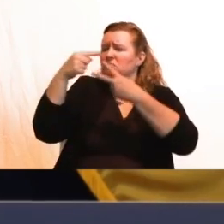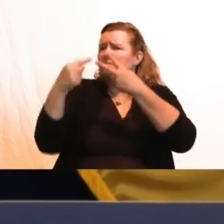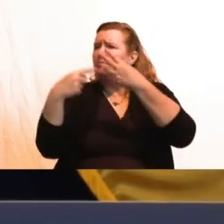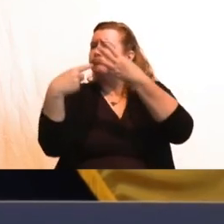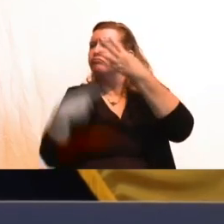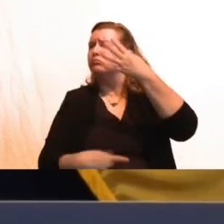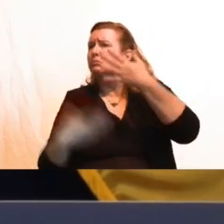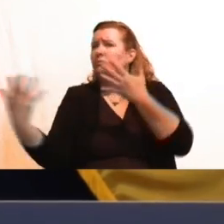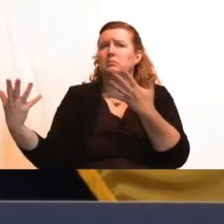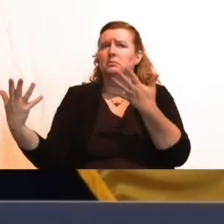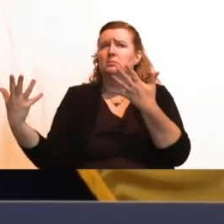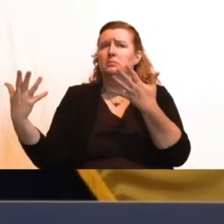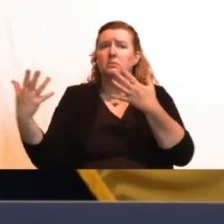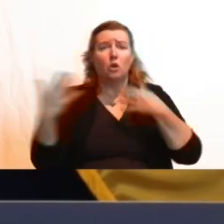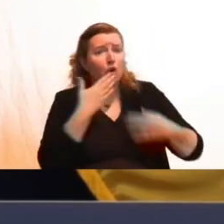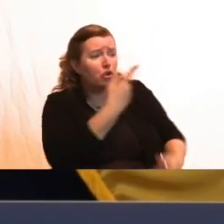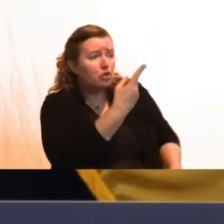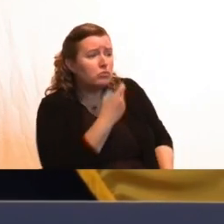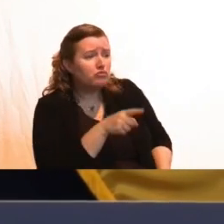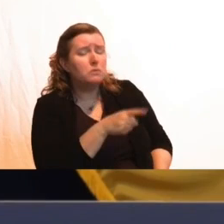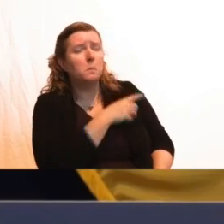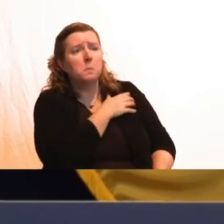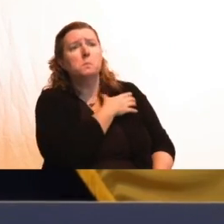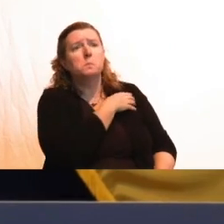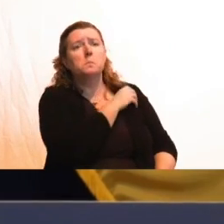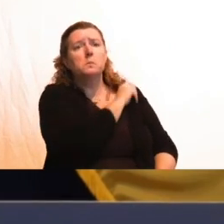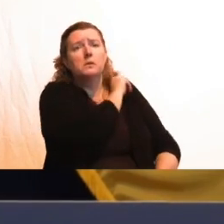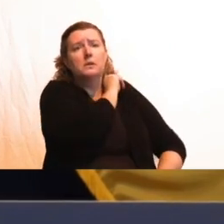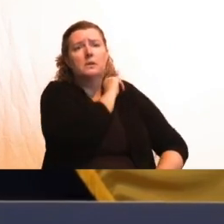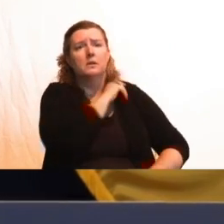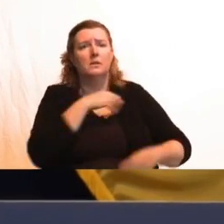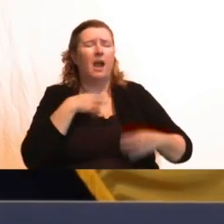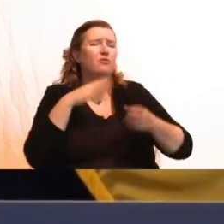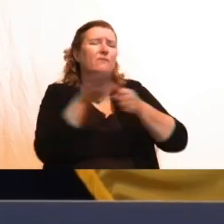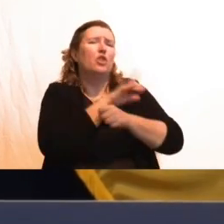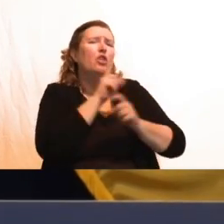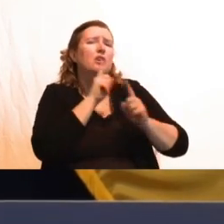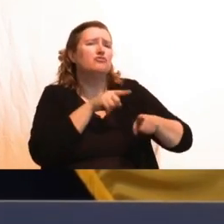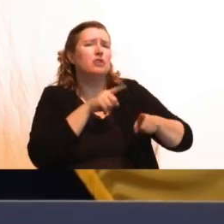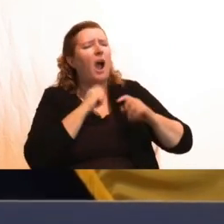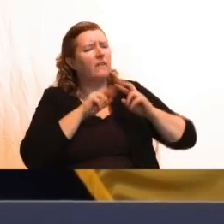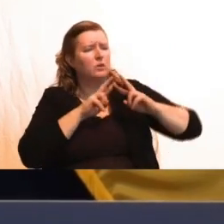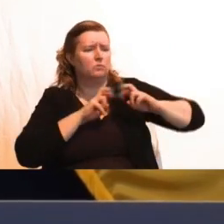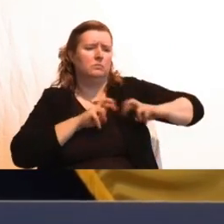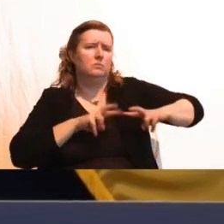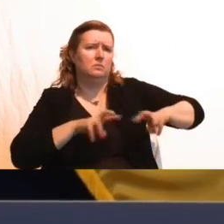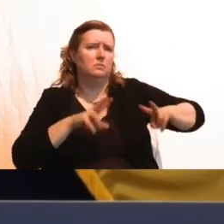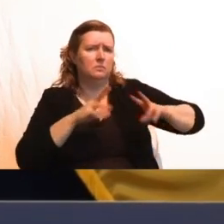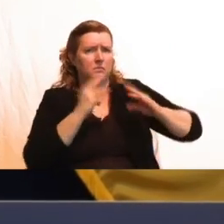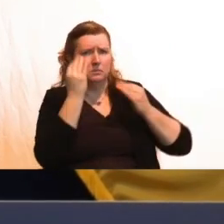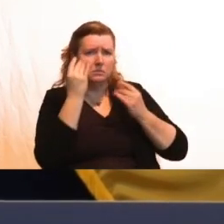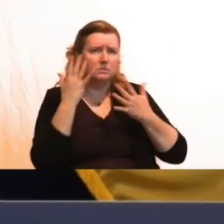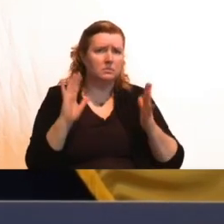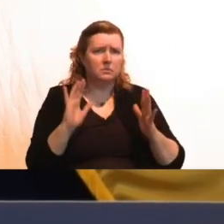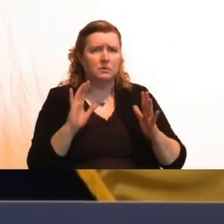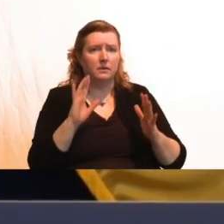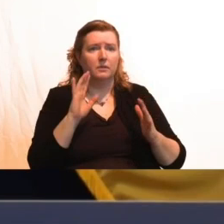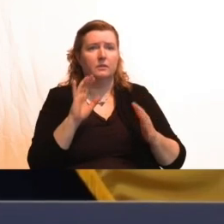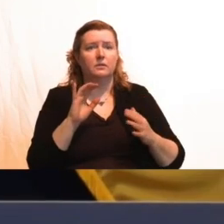everything right now. So that website is going to include how you can donate, how you can help.